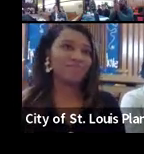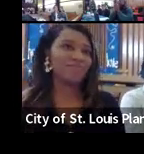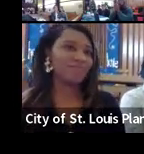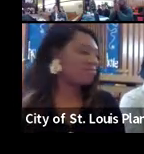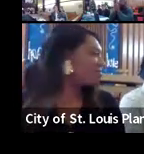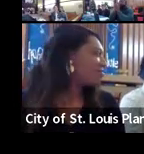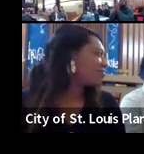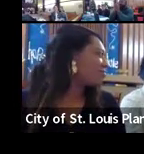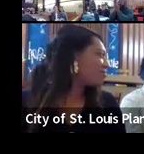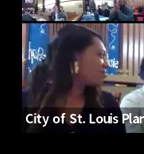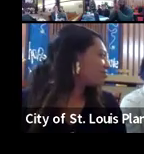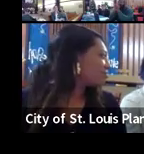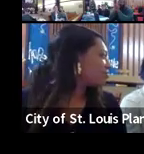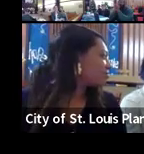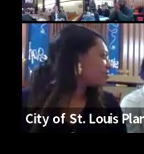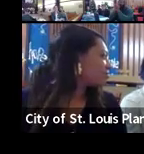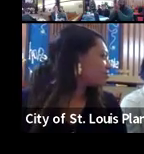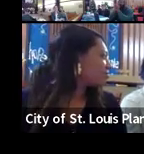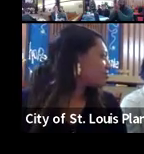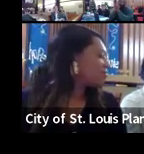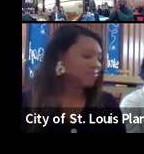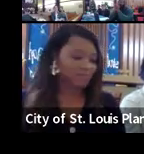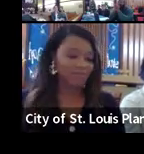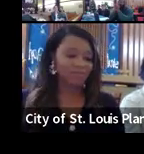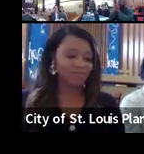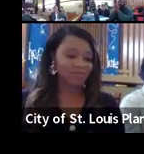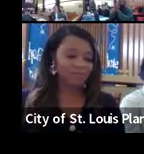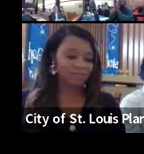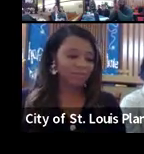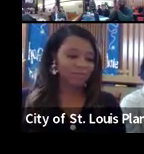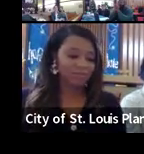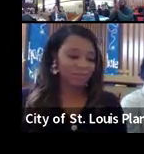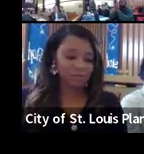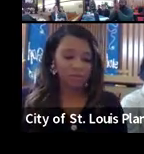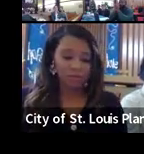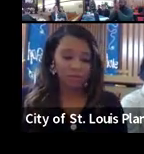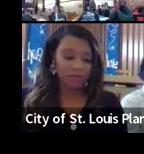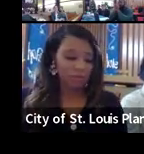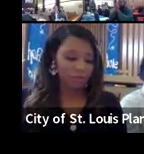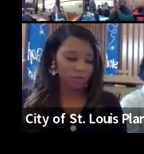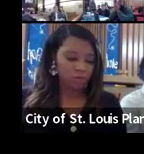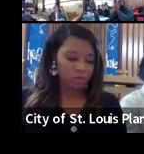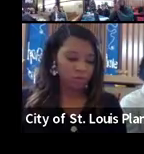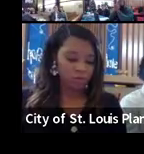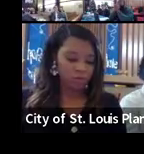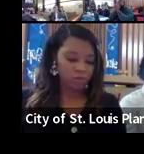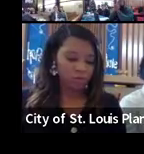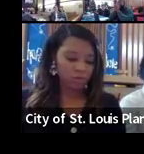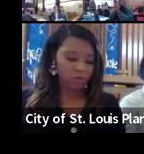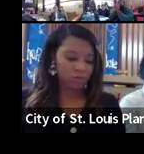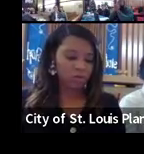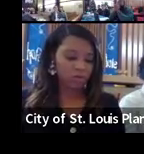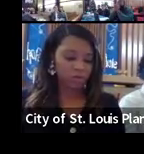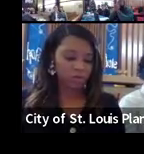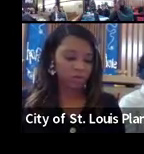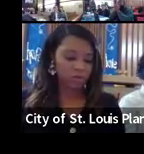did not graduate from high school in St. Louis. So it's really hard to talk about St. Louis. But the thing I have to say I love about St. Louis is